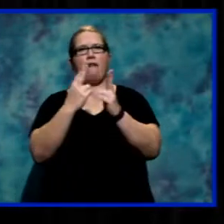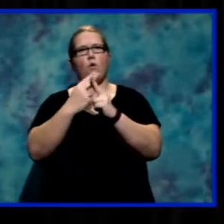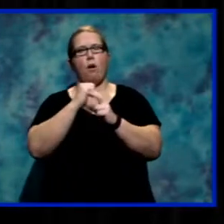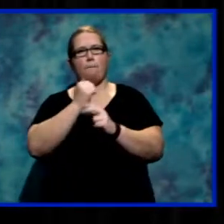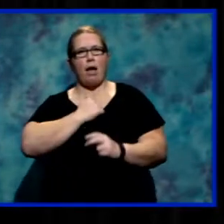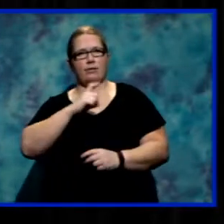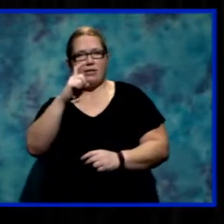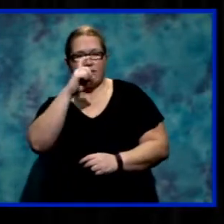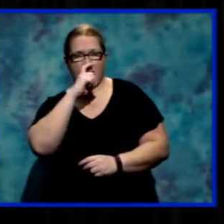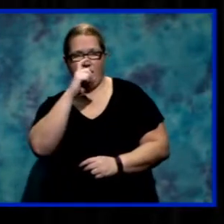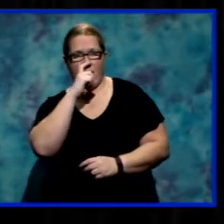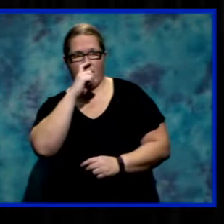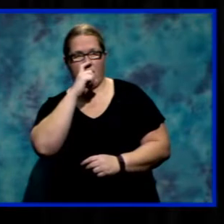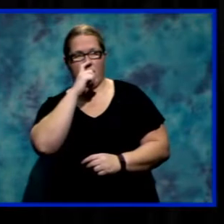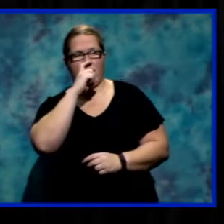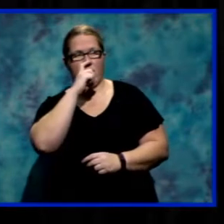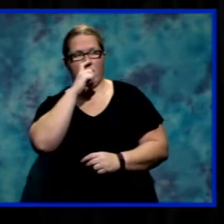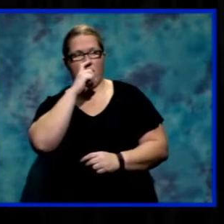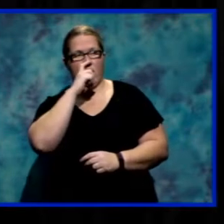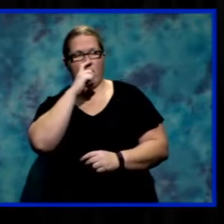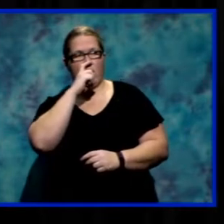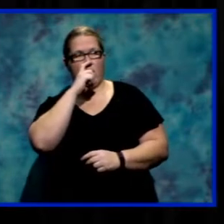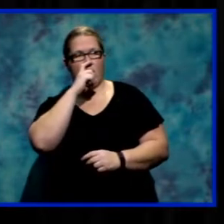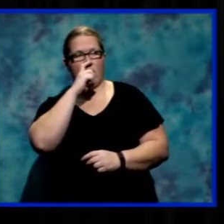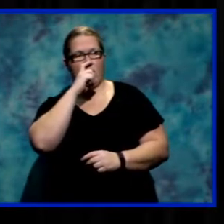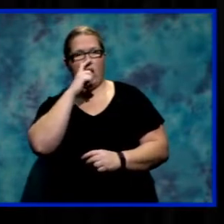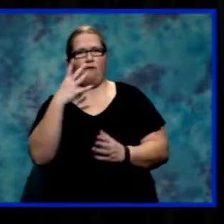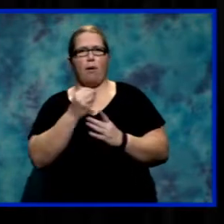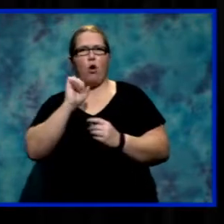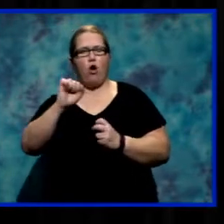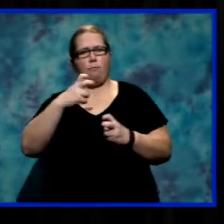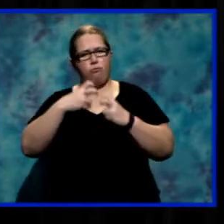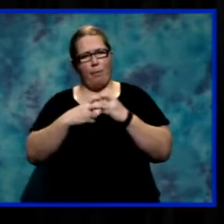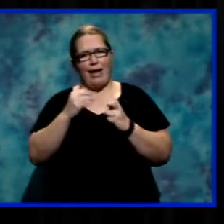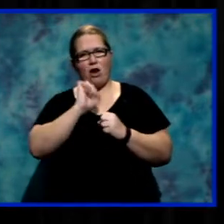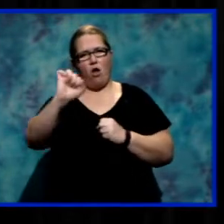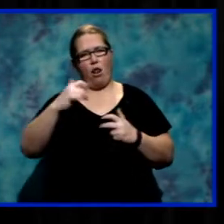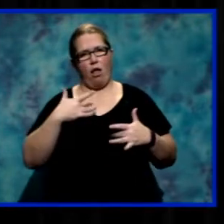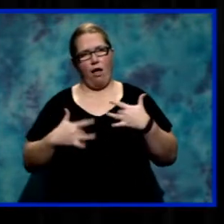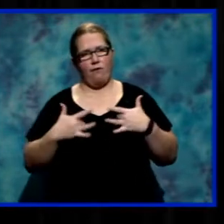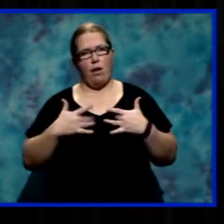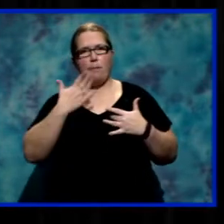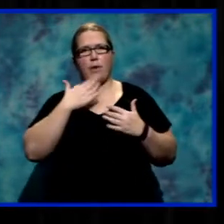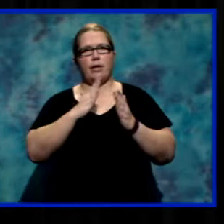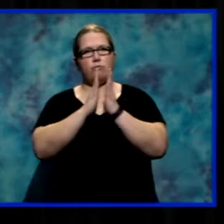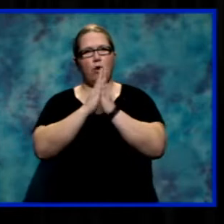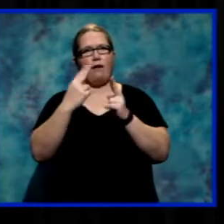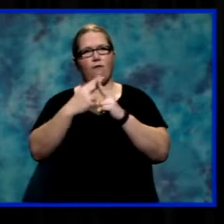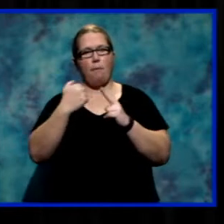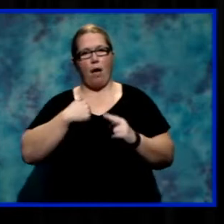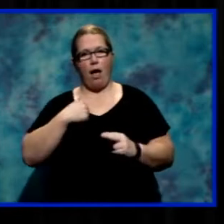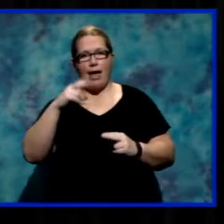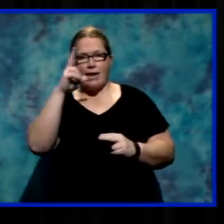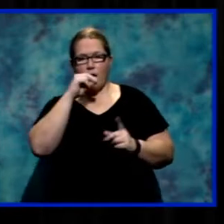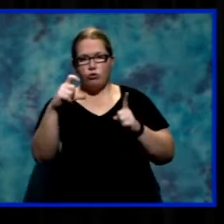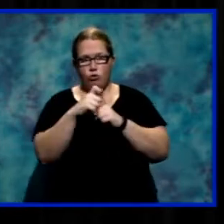sister that she'll be able to tackle the burdens of her problems in her life. Please pray for my youngest daughter and